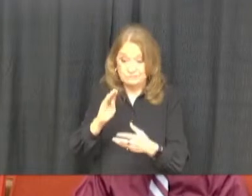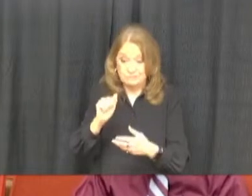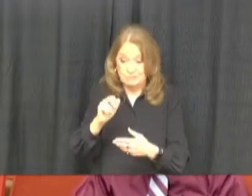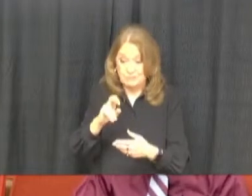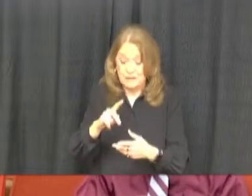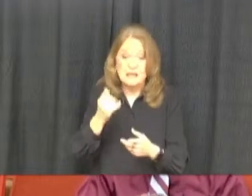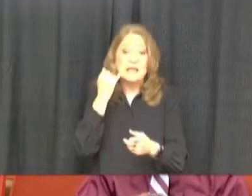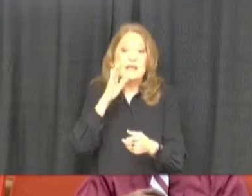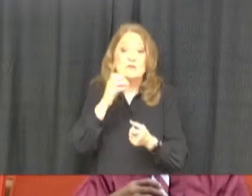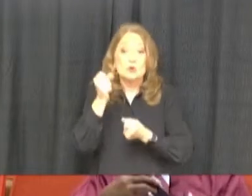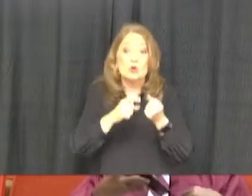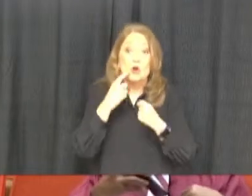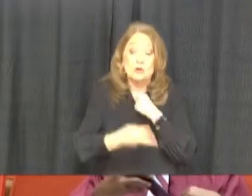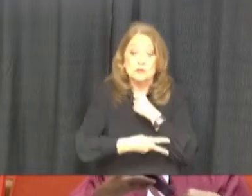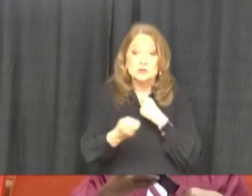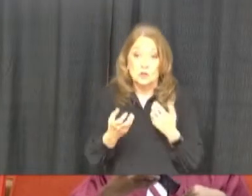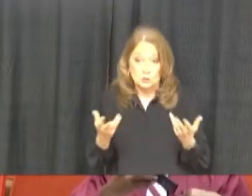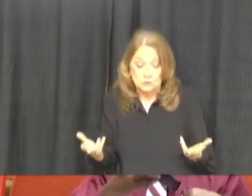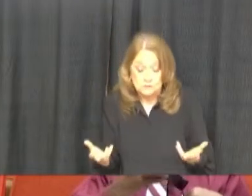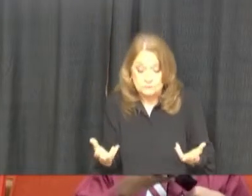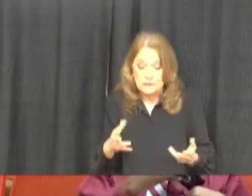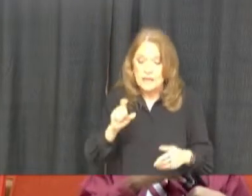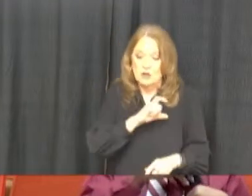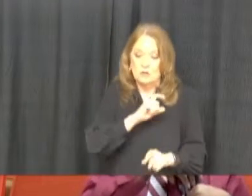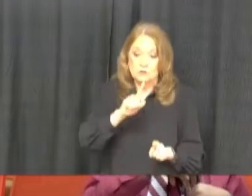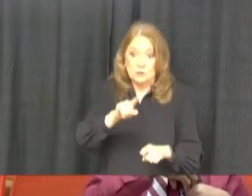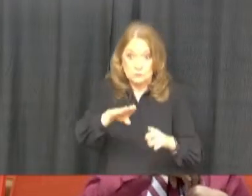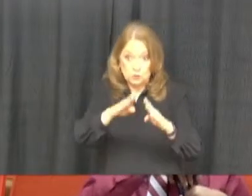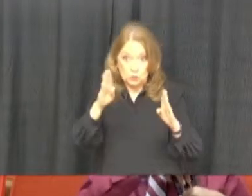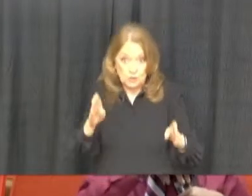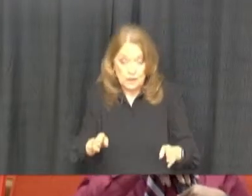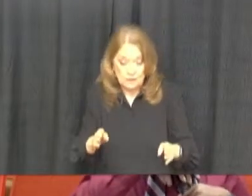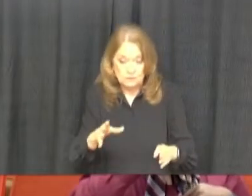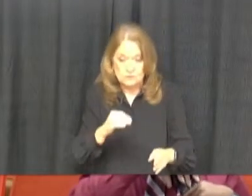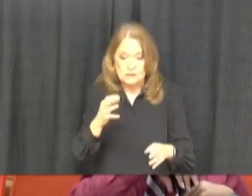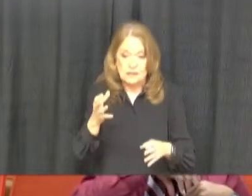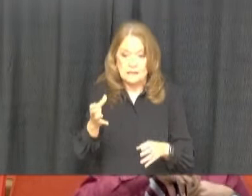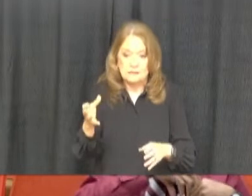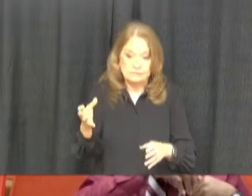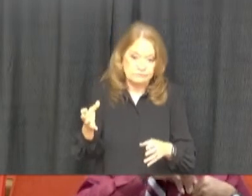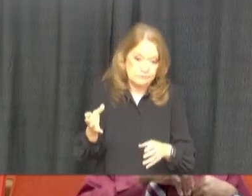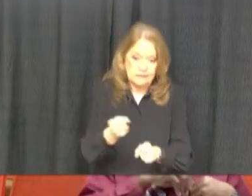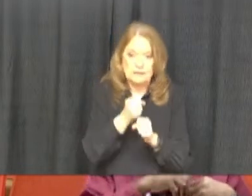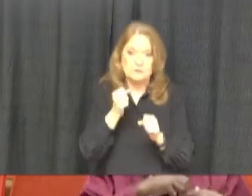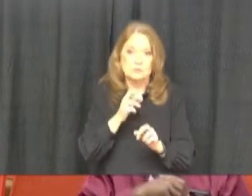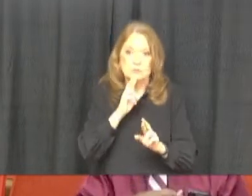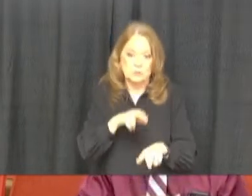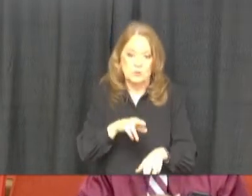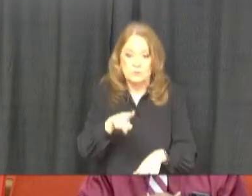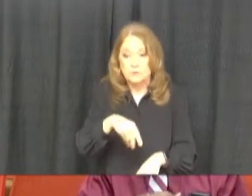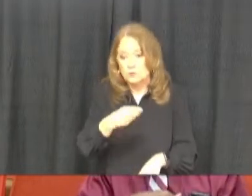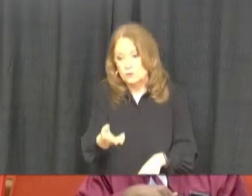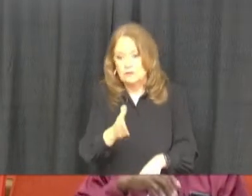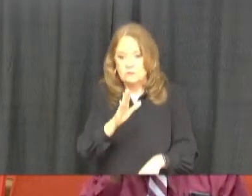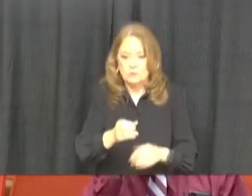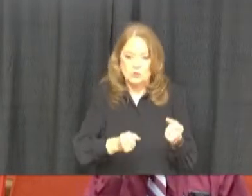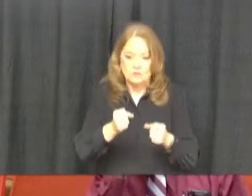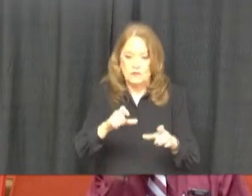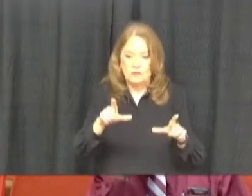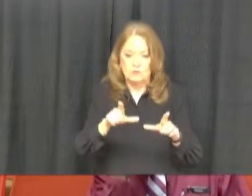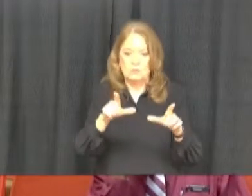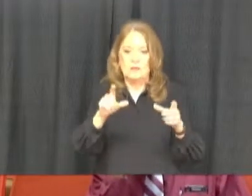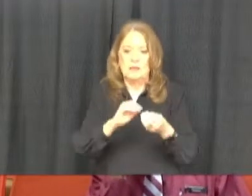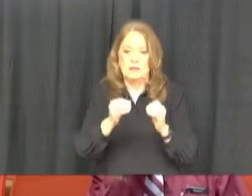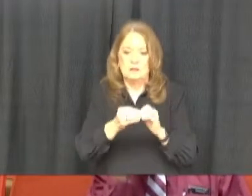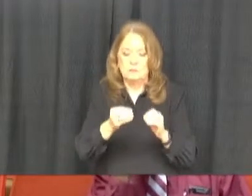this. If your car is stolen, the officer comes to your house and takes the stolen vehicle report. You give them your vehicle plate number.